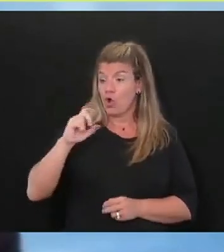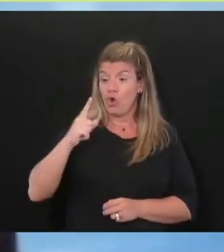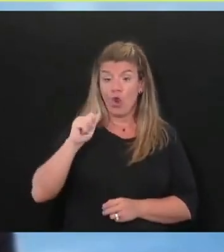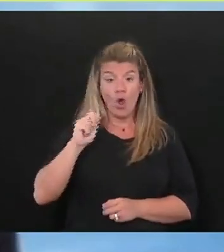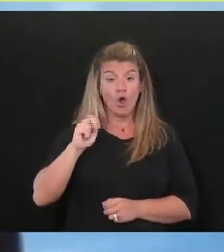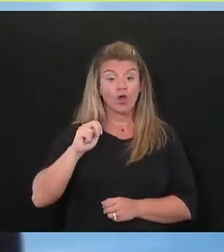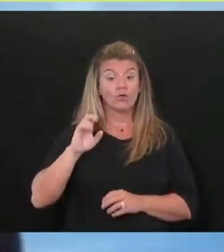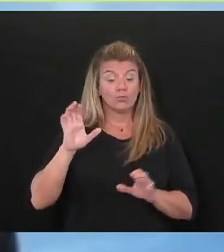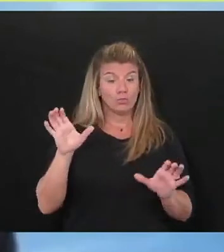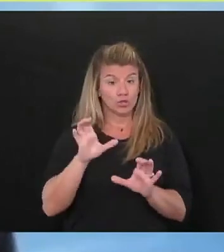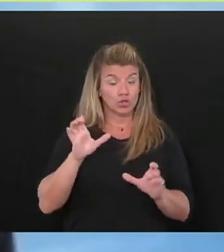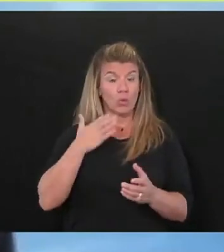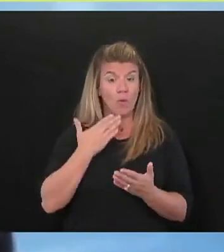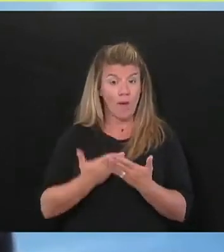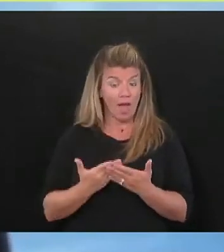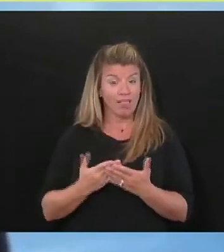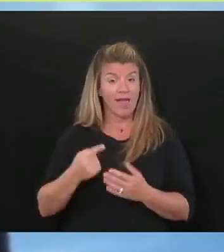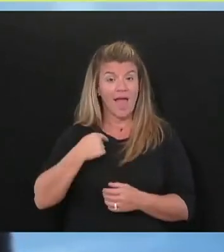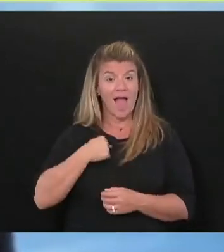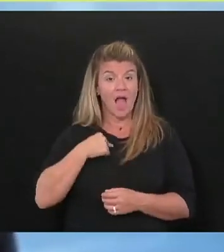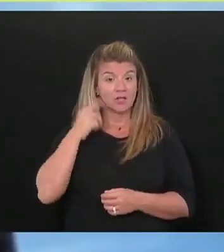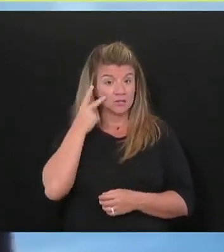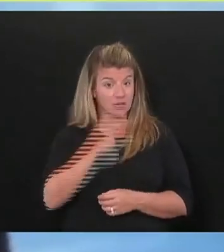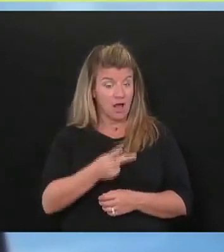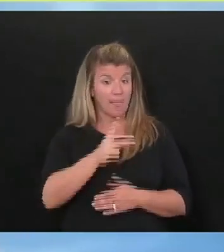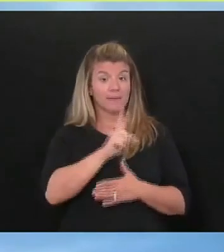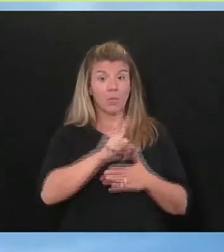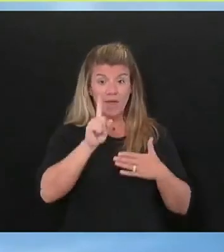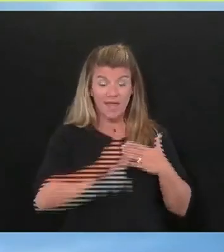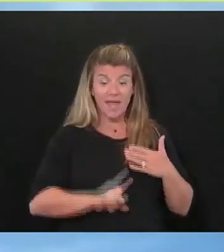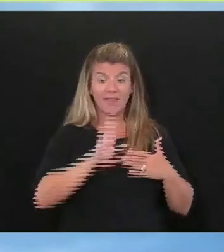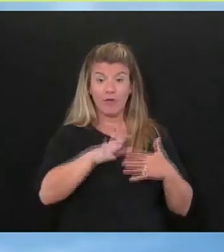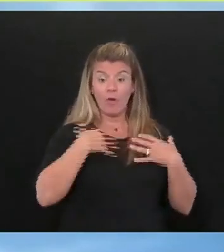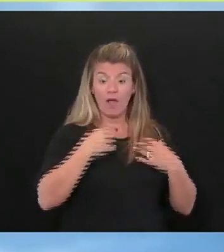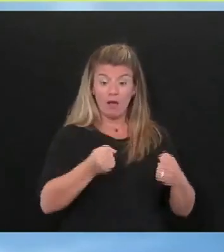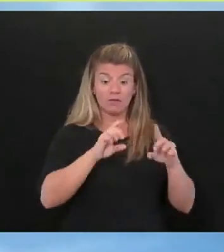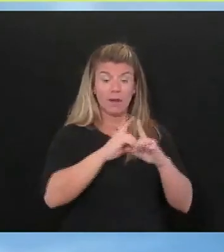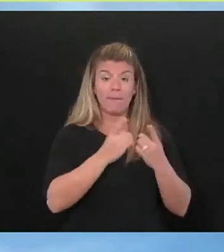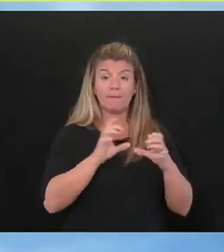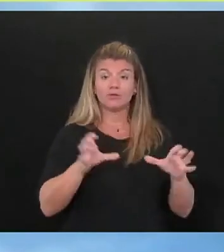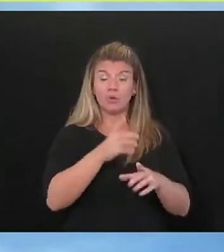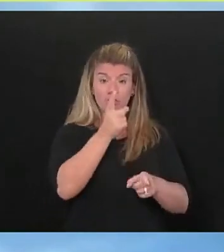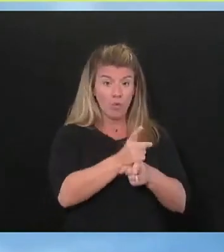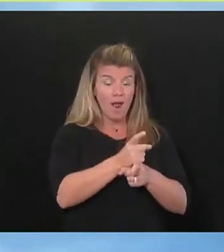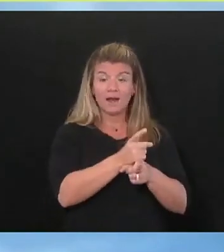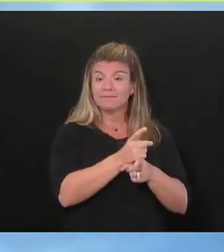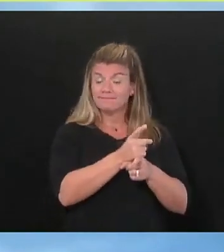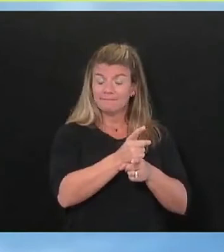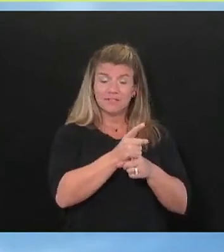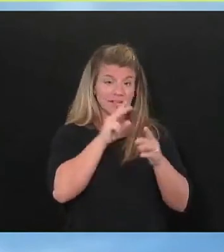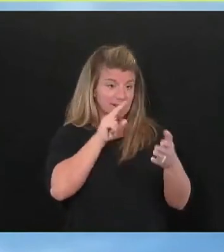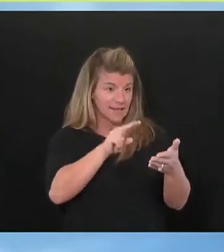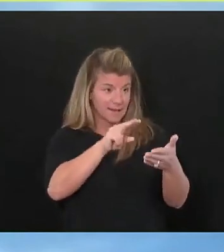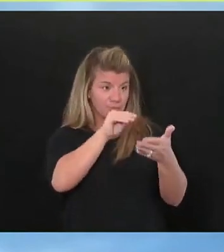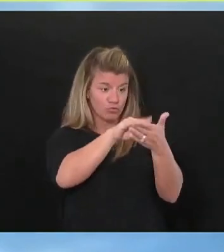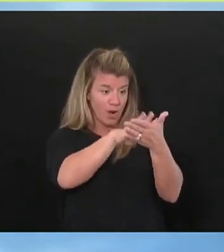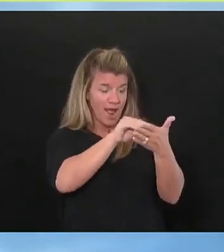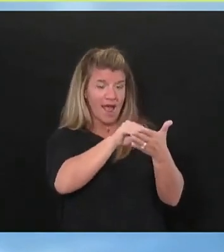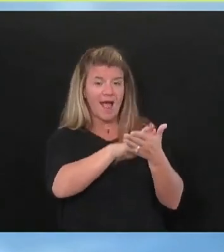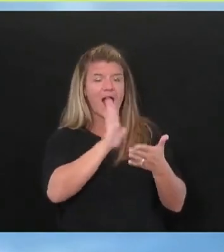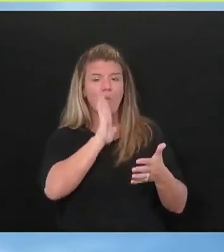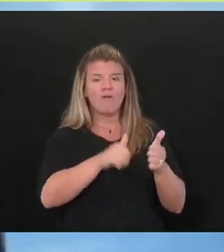to see them this weekend. The health department's doing a really good job of keeping track of everything. We'll follow them up this